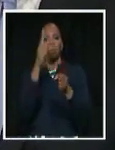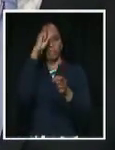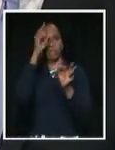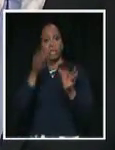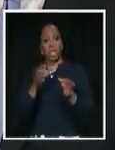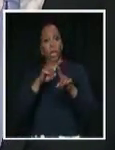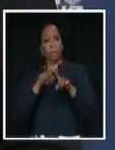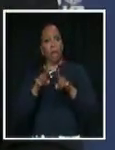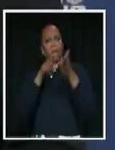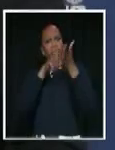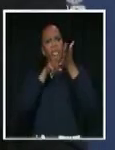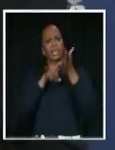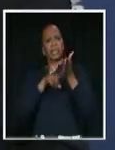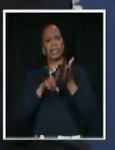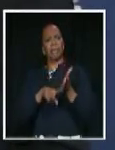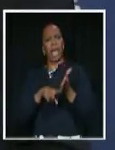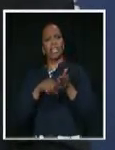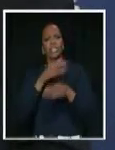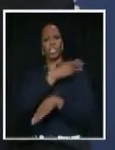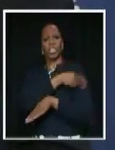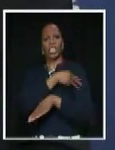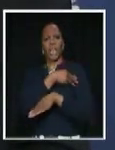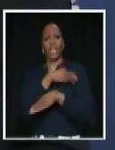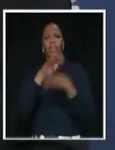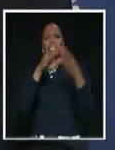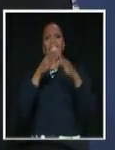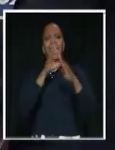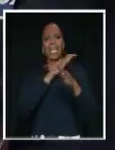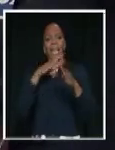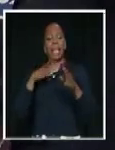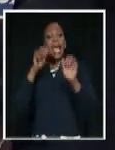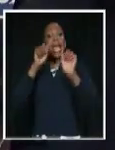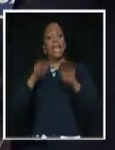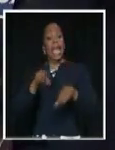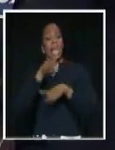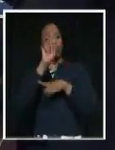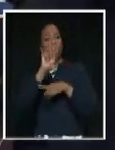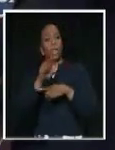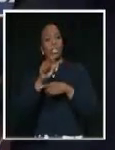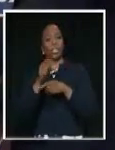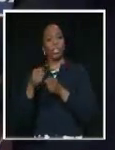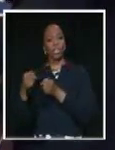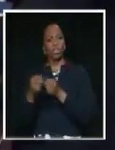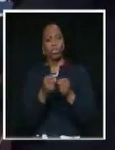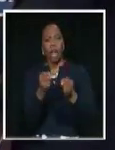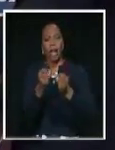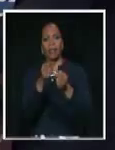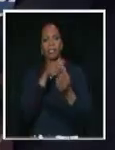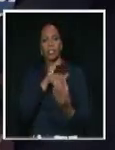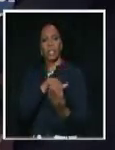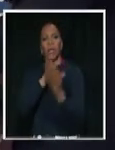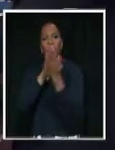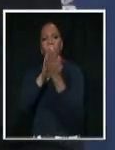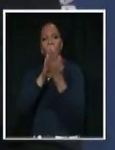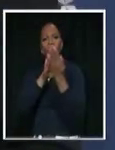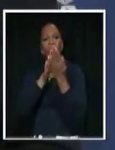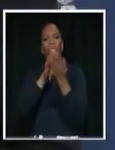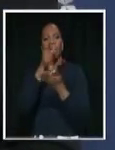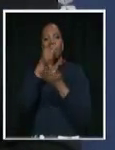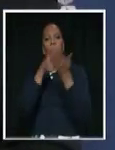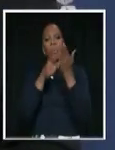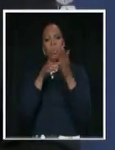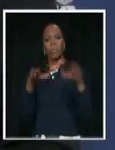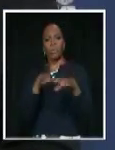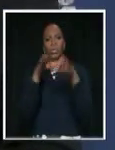Inspector General at City Council can, in fact, question the strategies and the approach and the tactics of the police commissioner and his entire